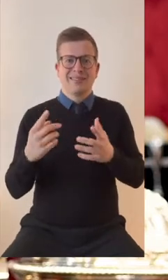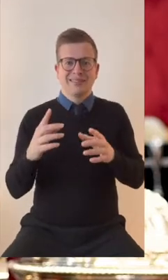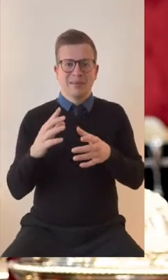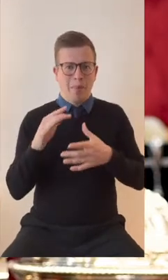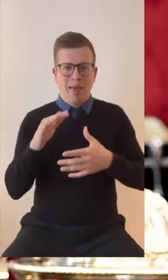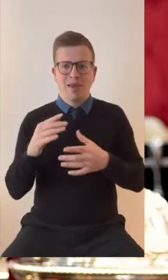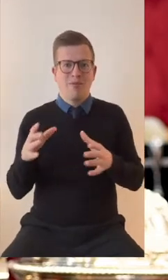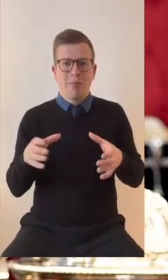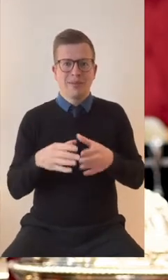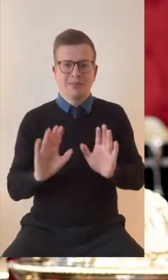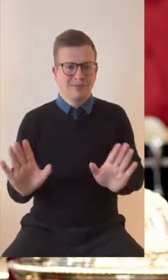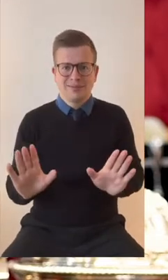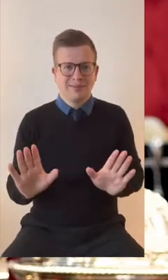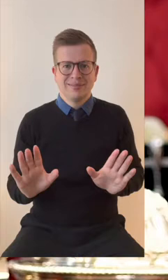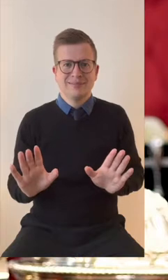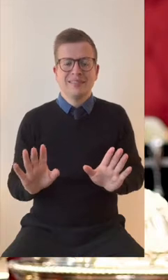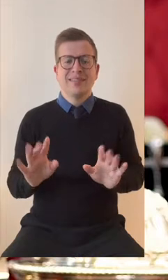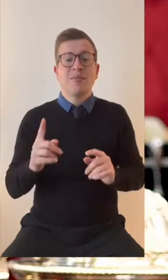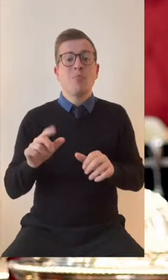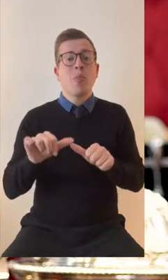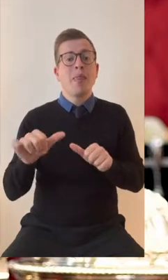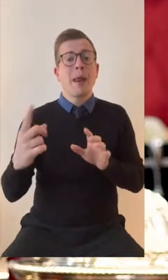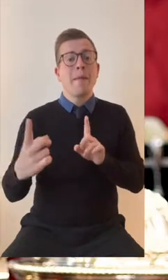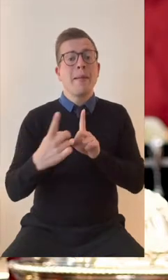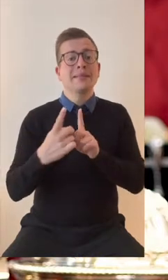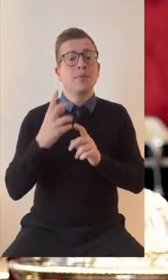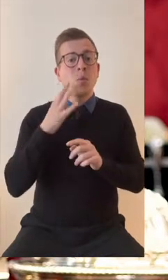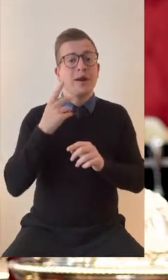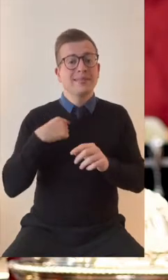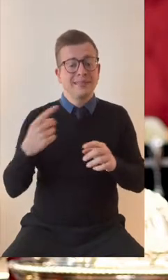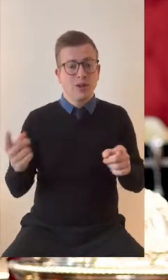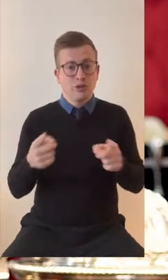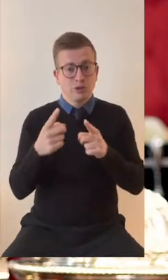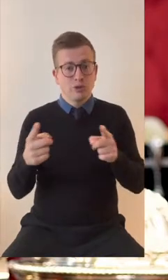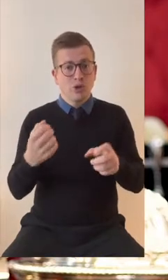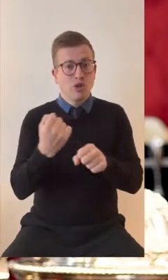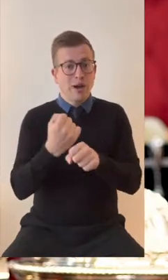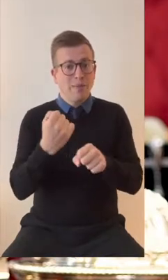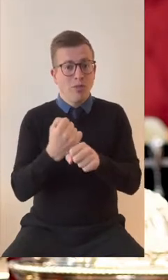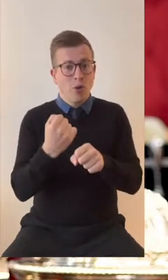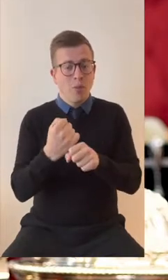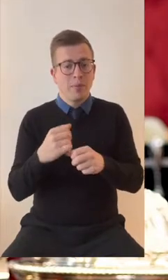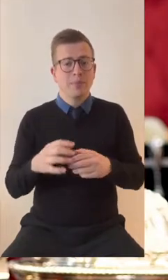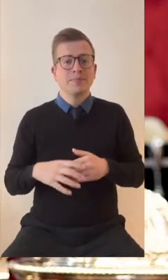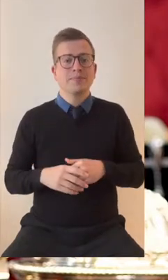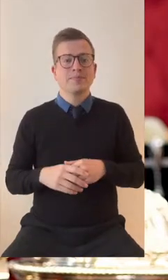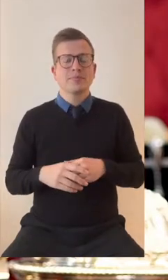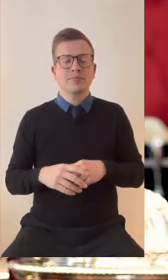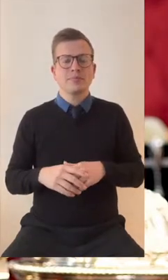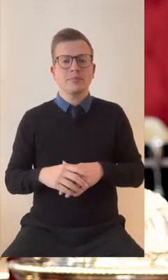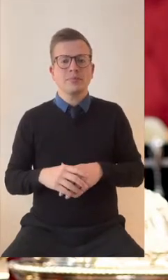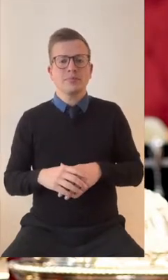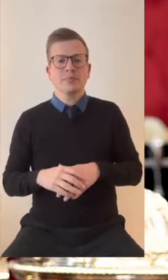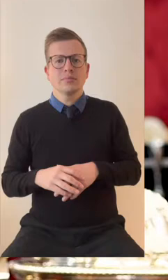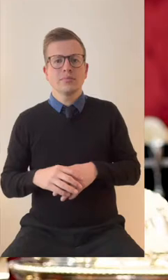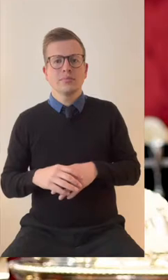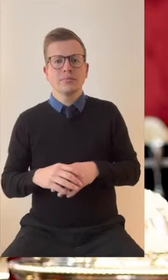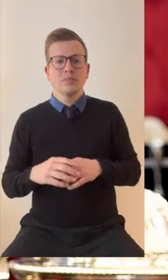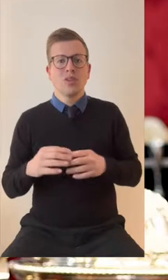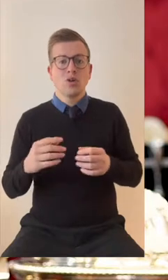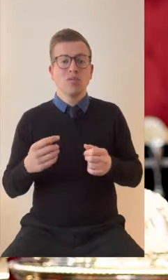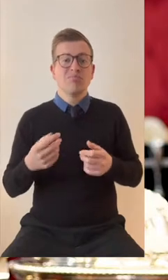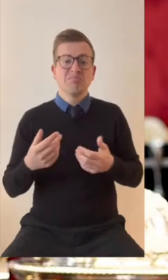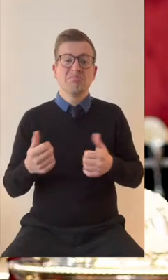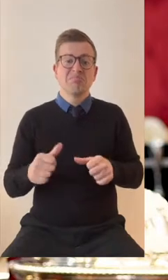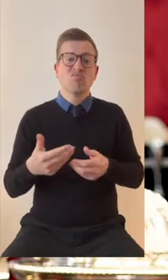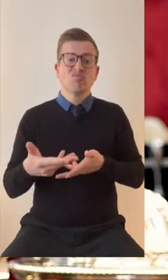as a player off the band. But then I met him when he did some conducting at Grimethorpe, and got